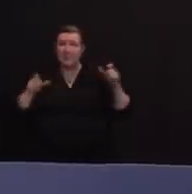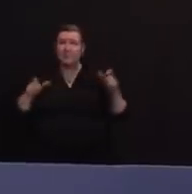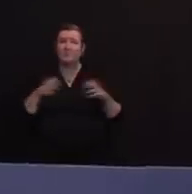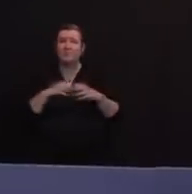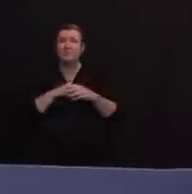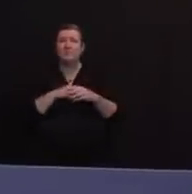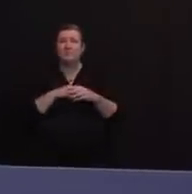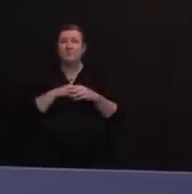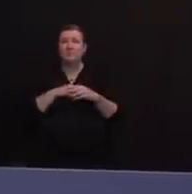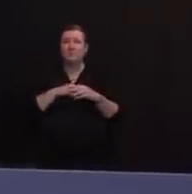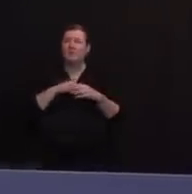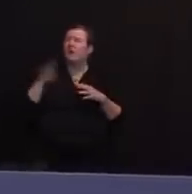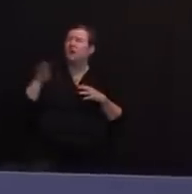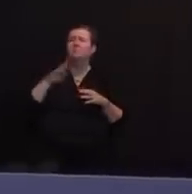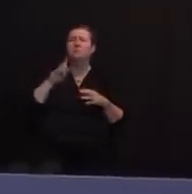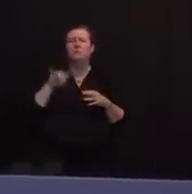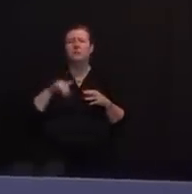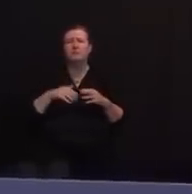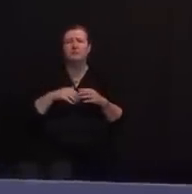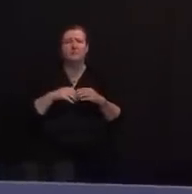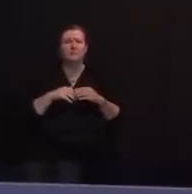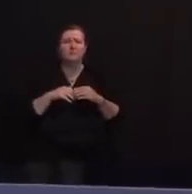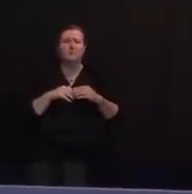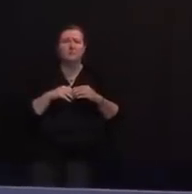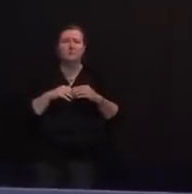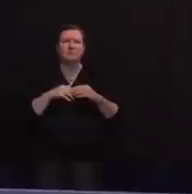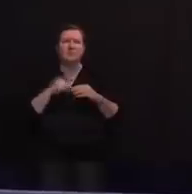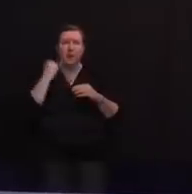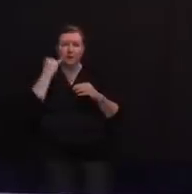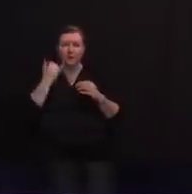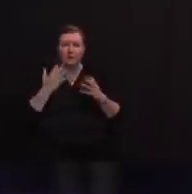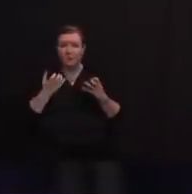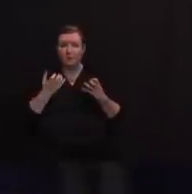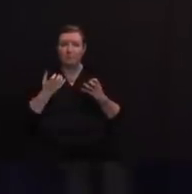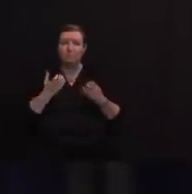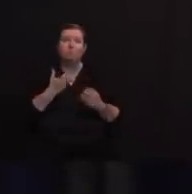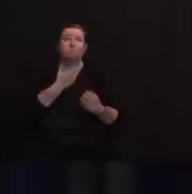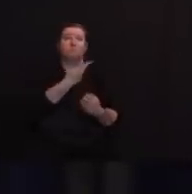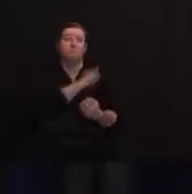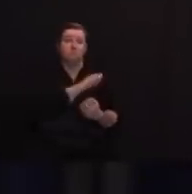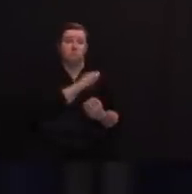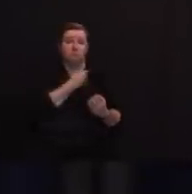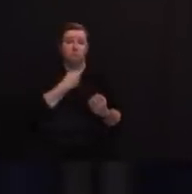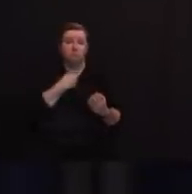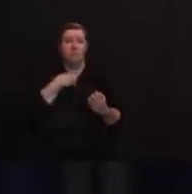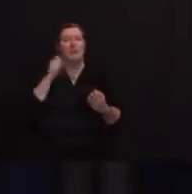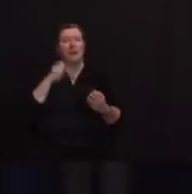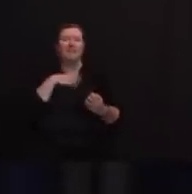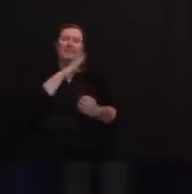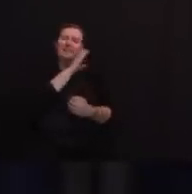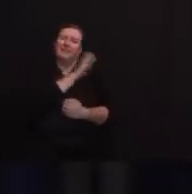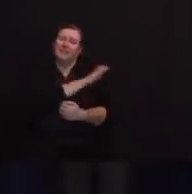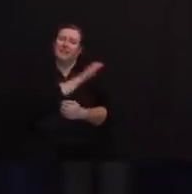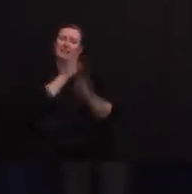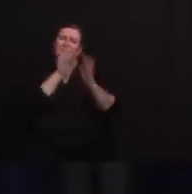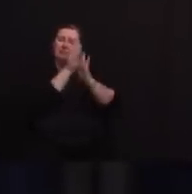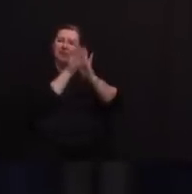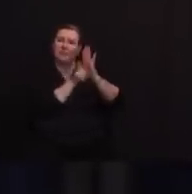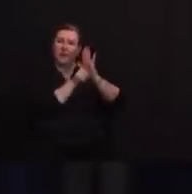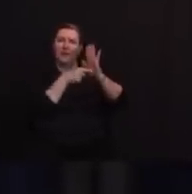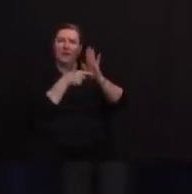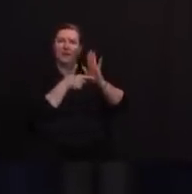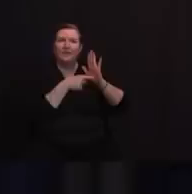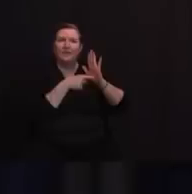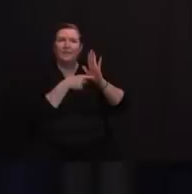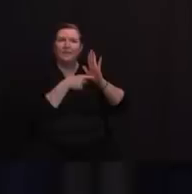you need to have a clinical background that has had some type of training in giving intramuscular